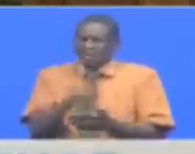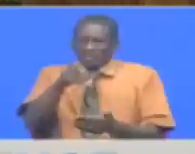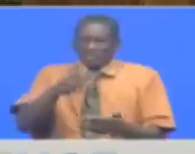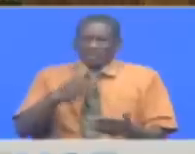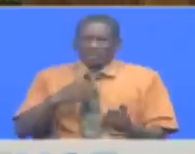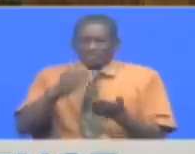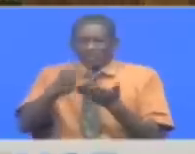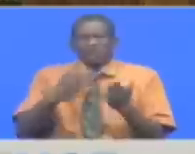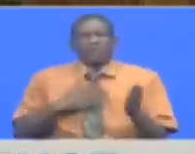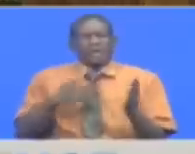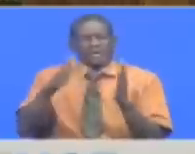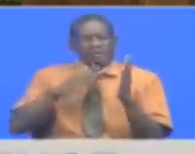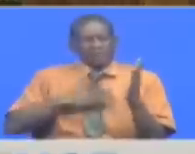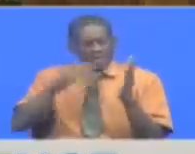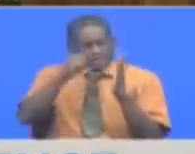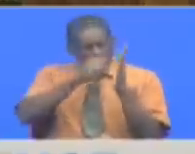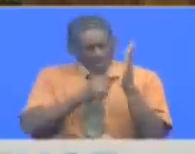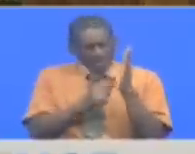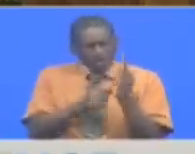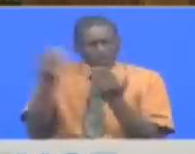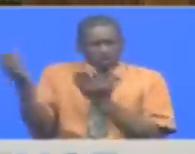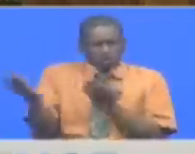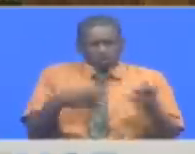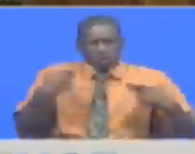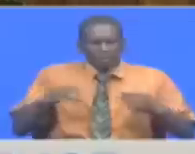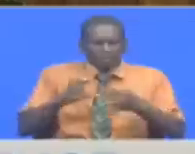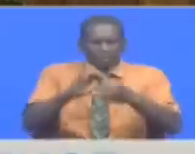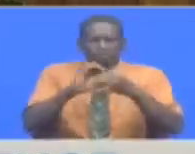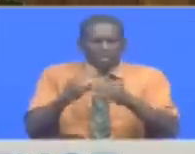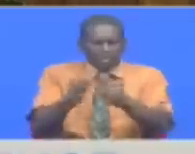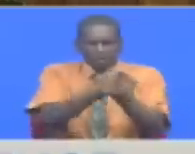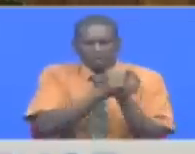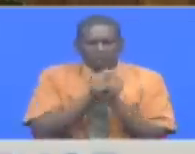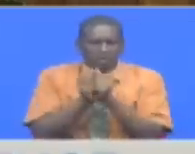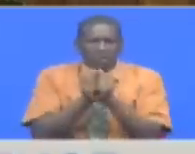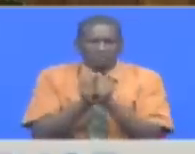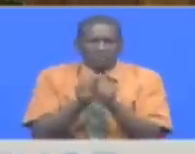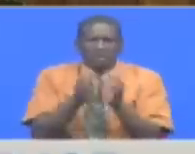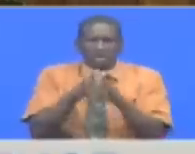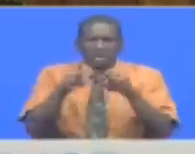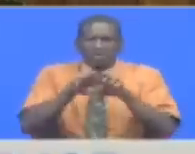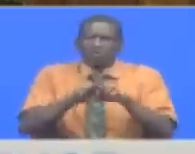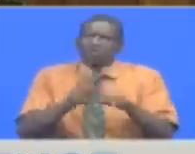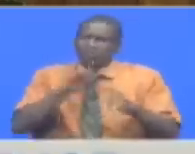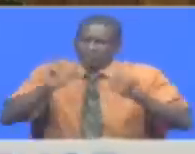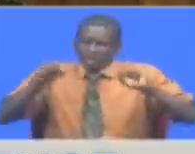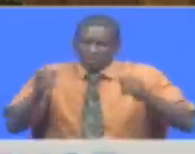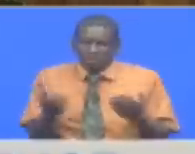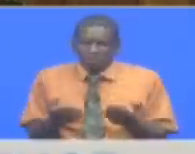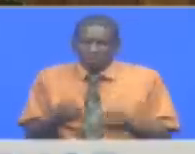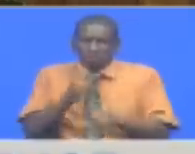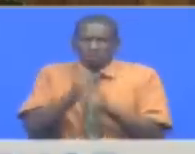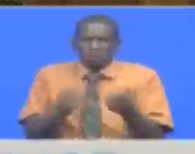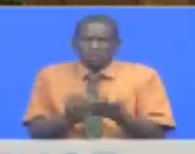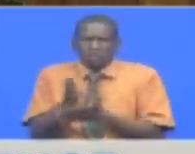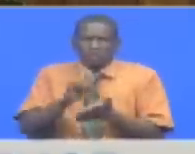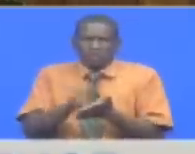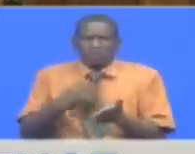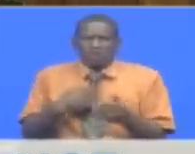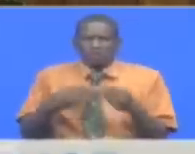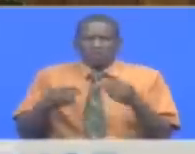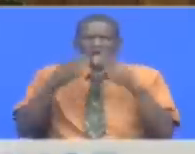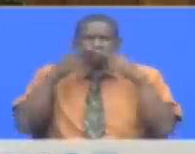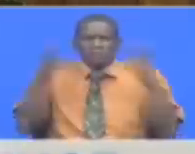agenda, to be able to bring people together and to be able to ensure that we have a peaceful,